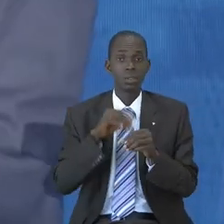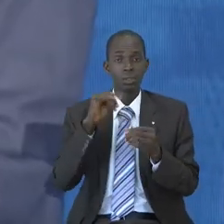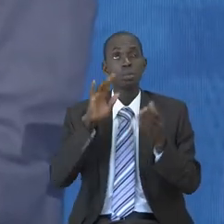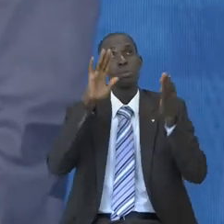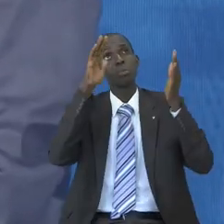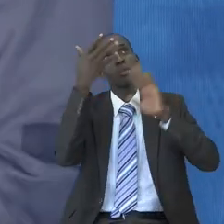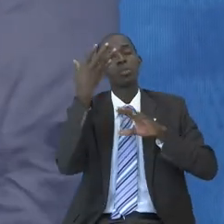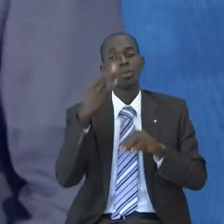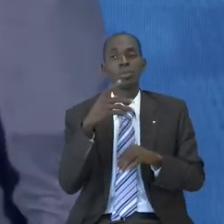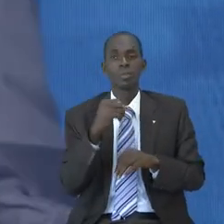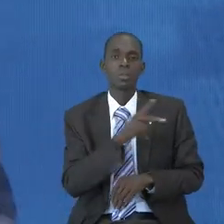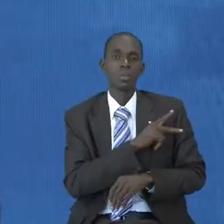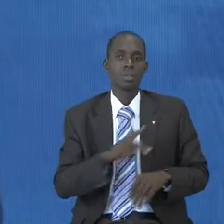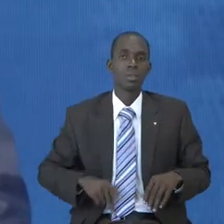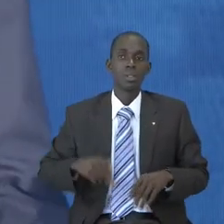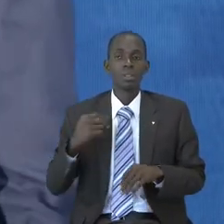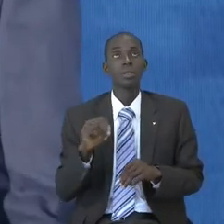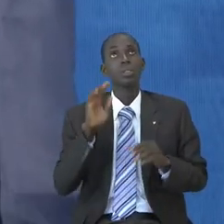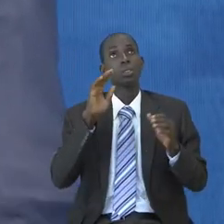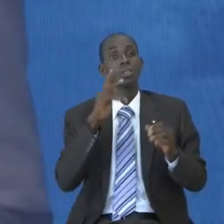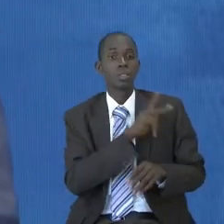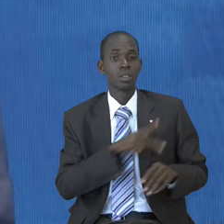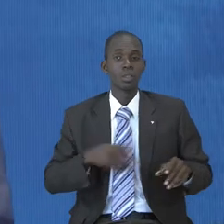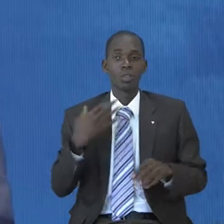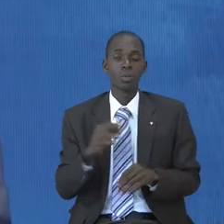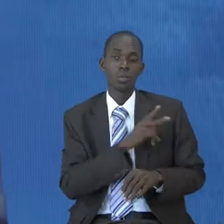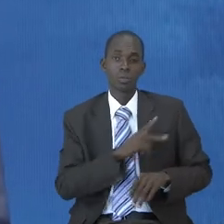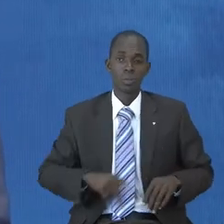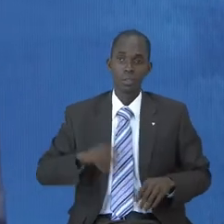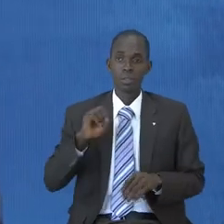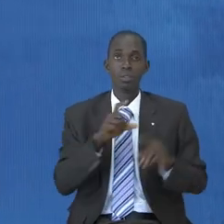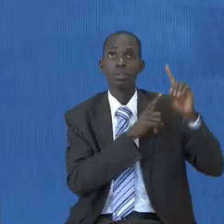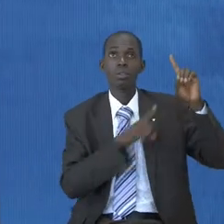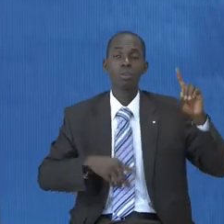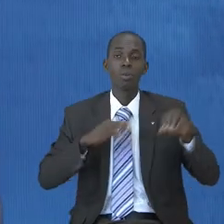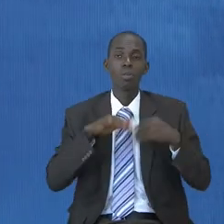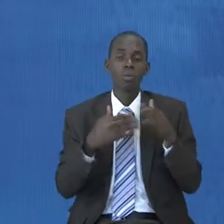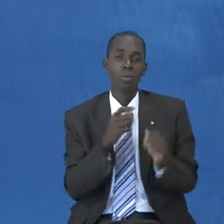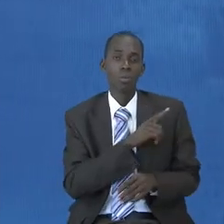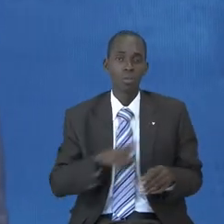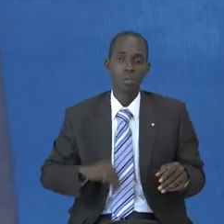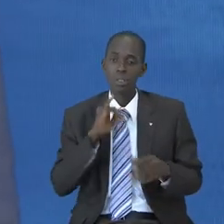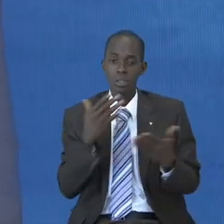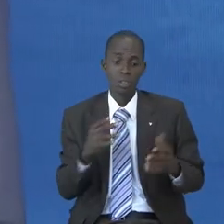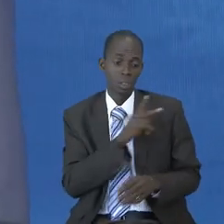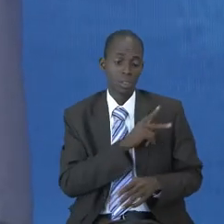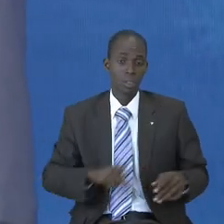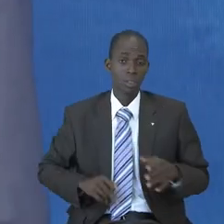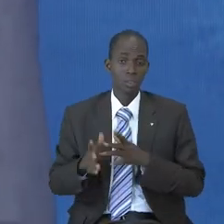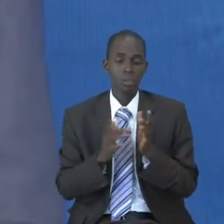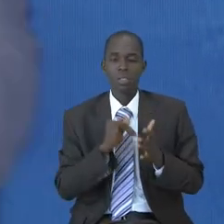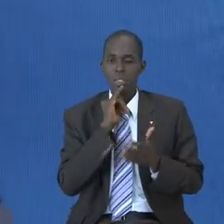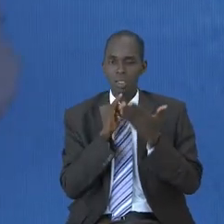the king. The King of Kings, the Lord of Lords is here. King Jesus is there in